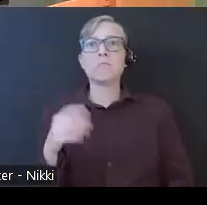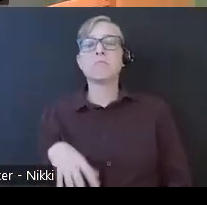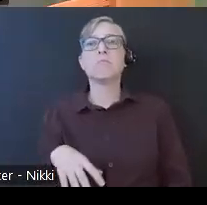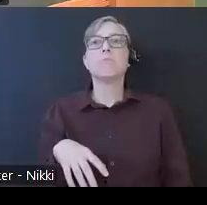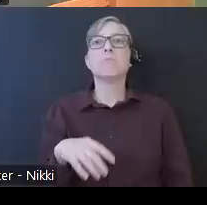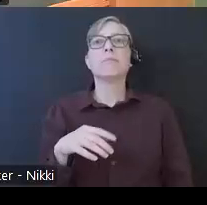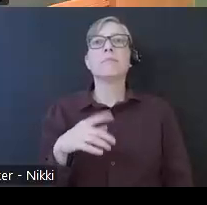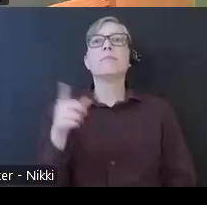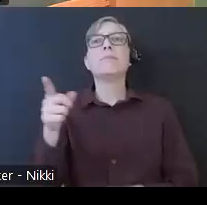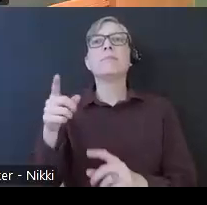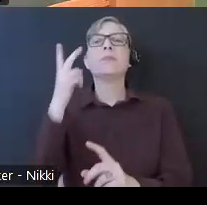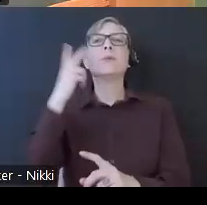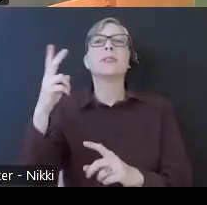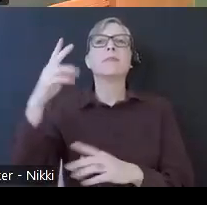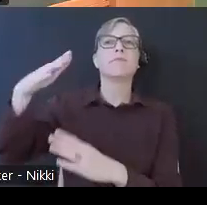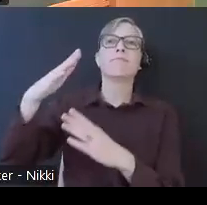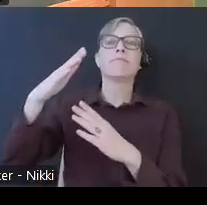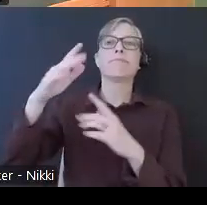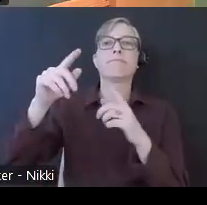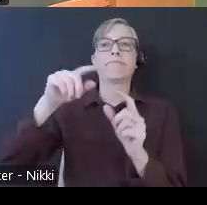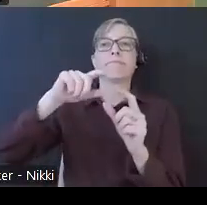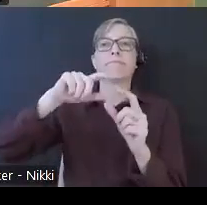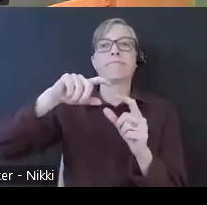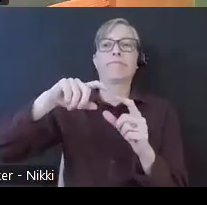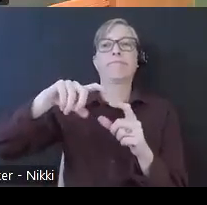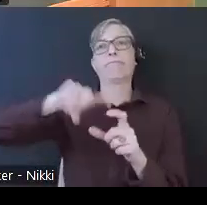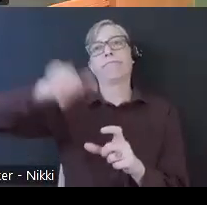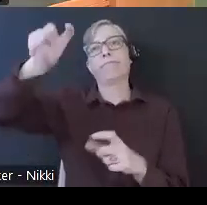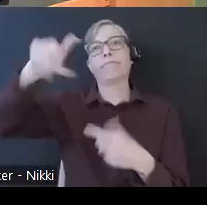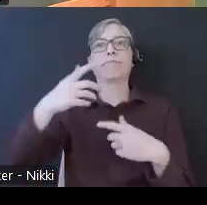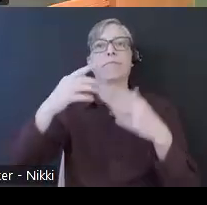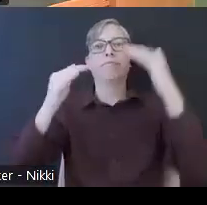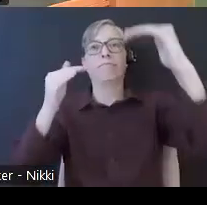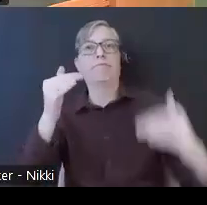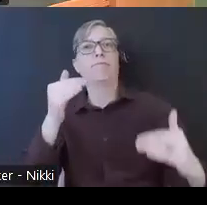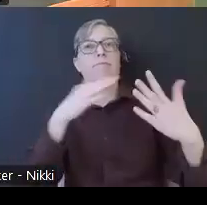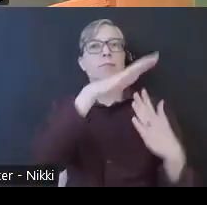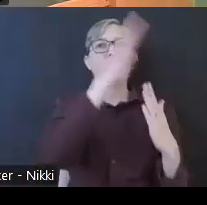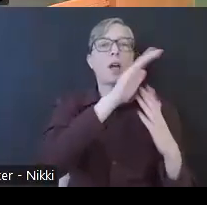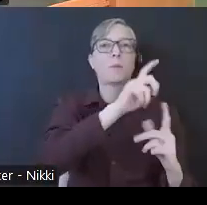here the top contributors, and then how many people never logged into the site.